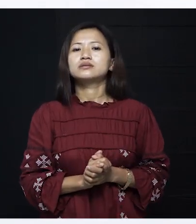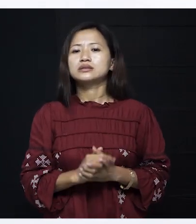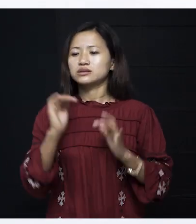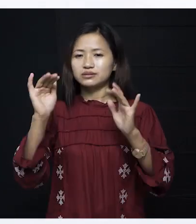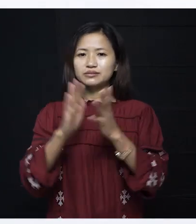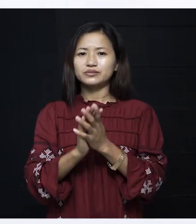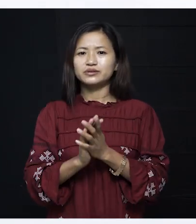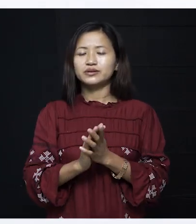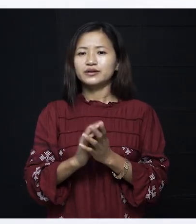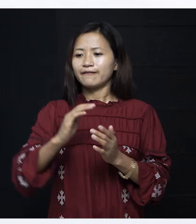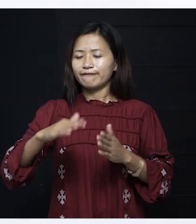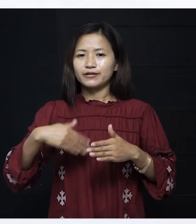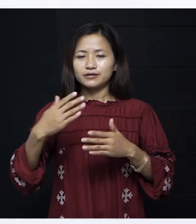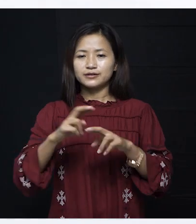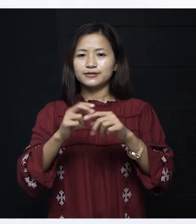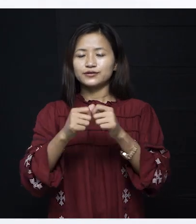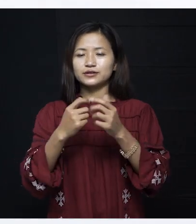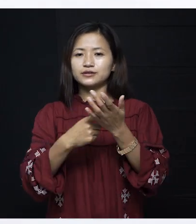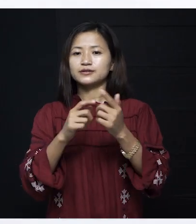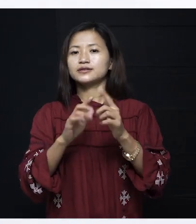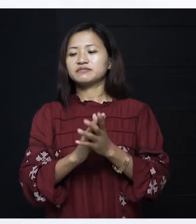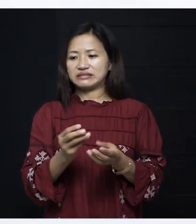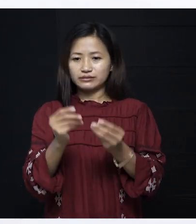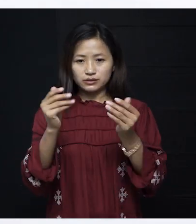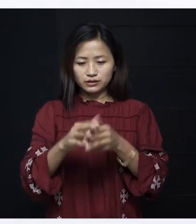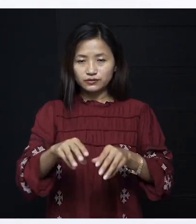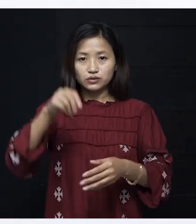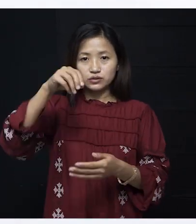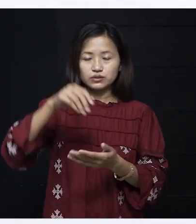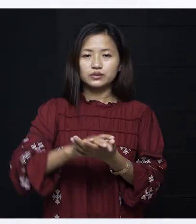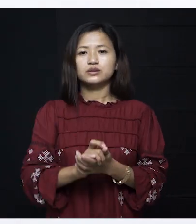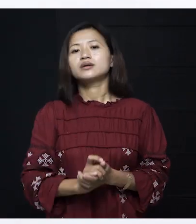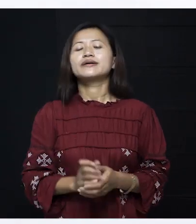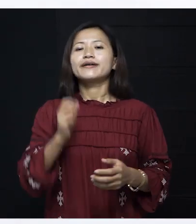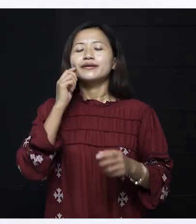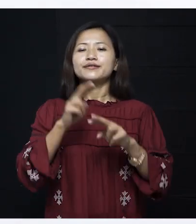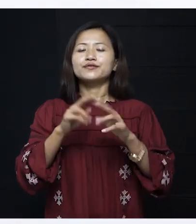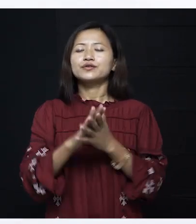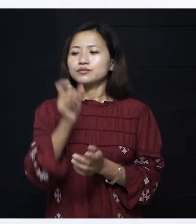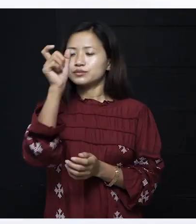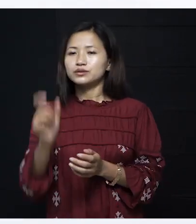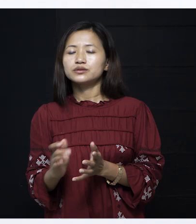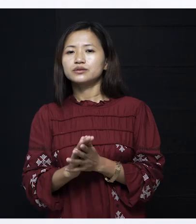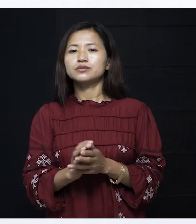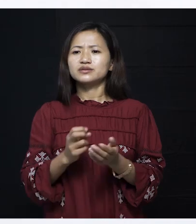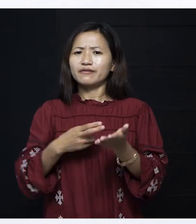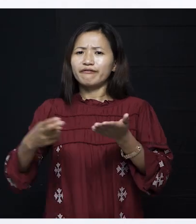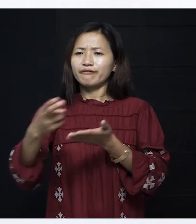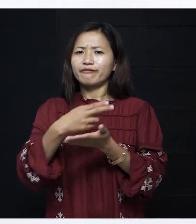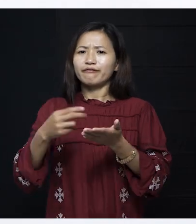it may also depend on the fertility of the soil. If the person is an agriculturist, okay, or if the person is a